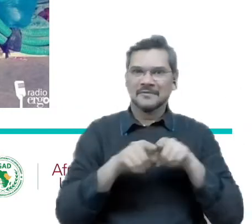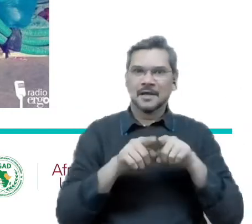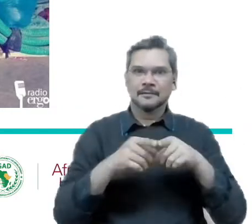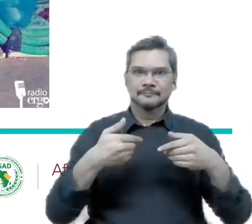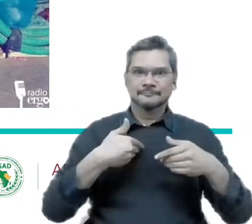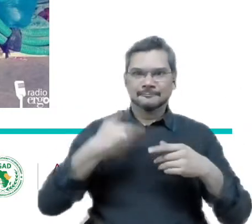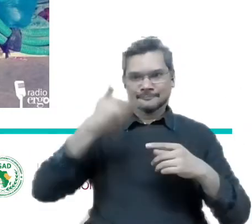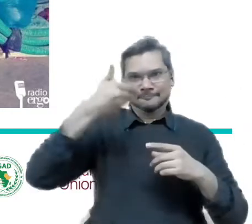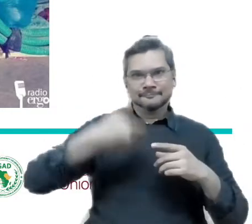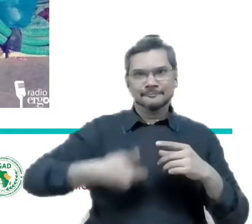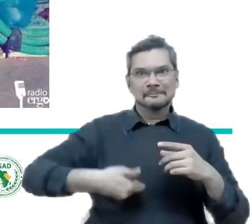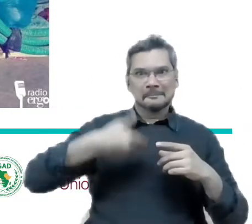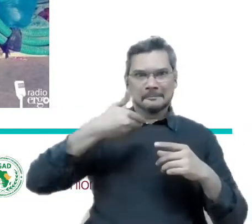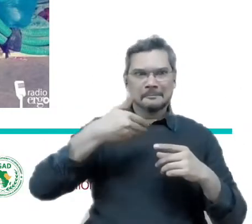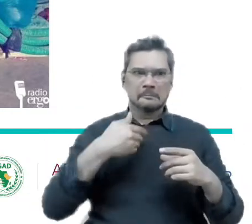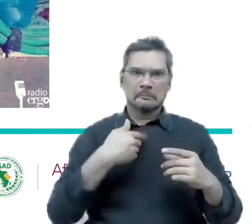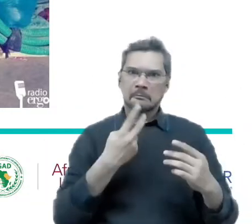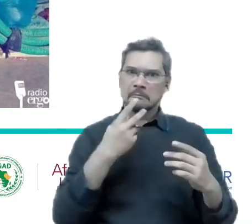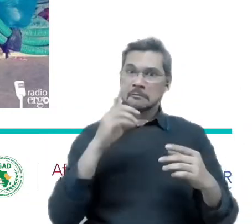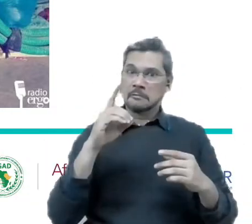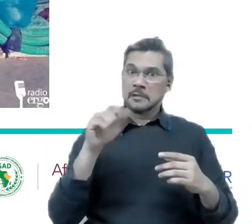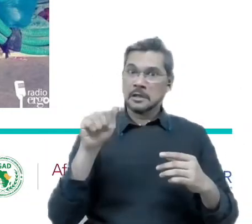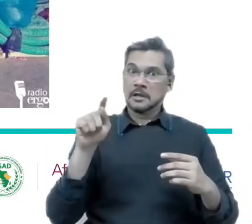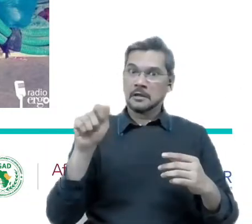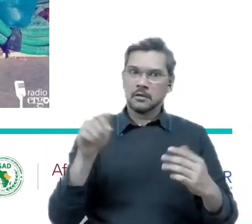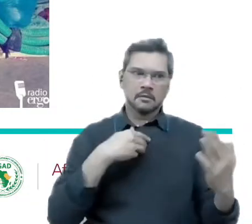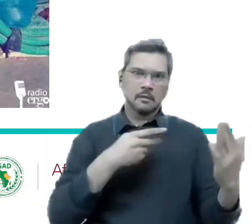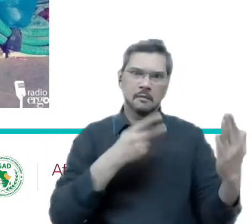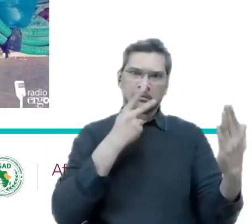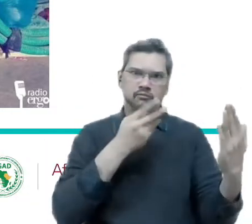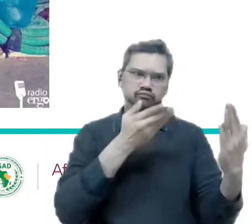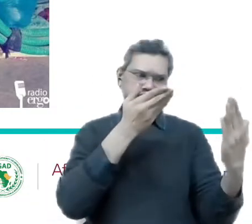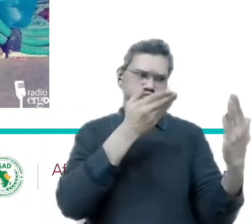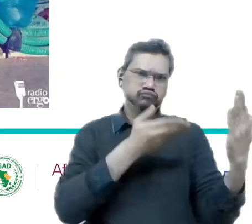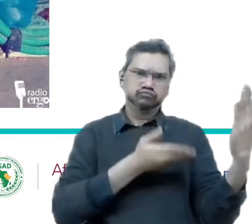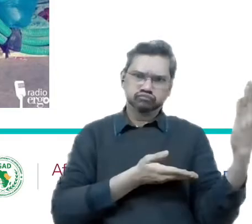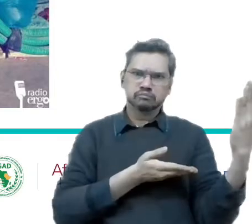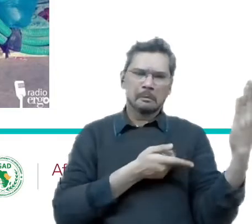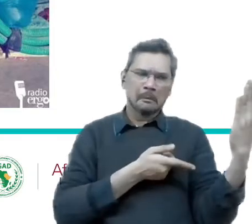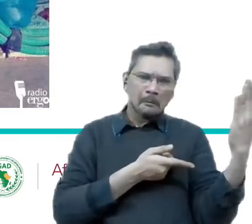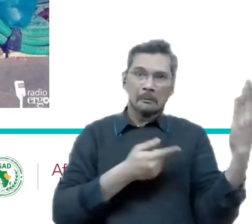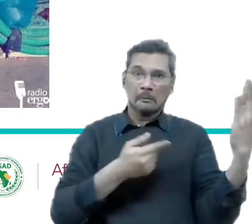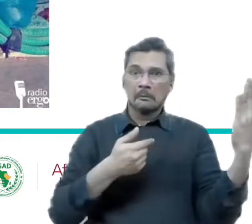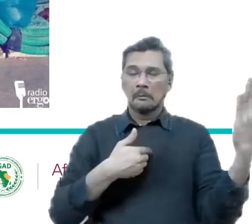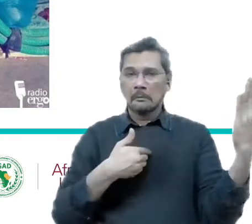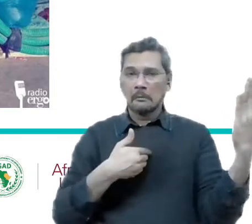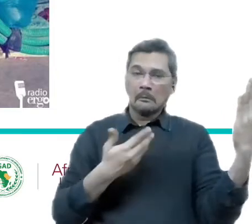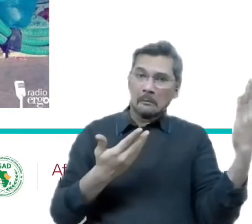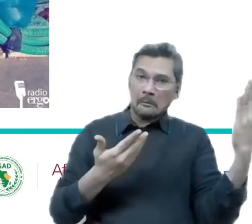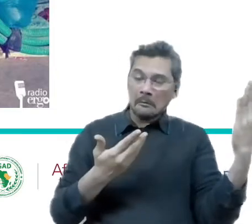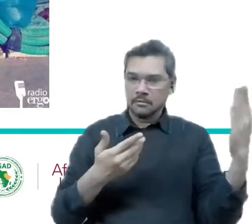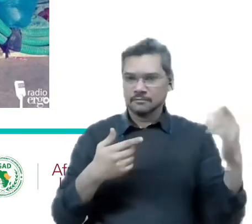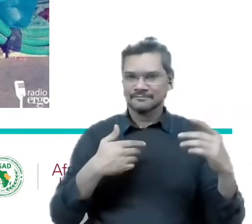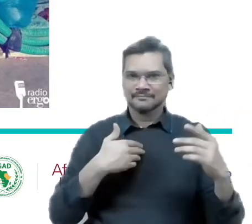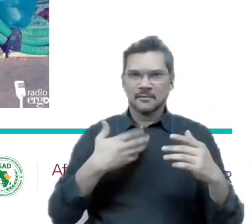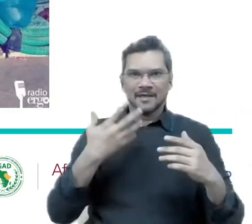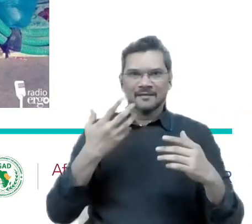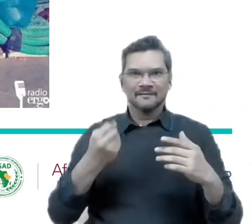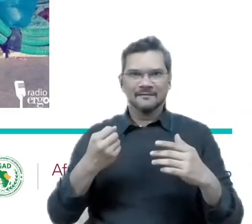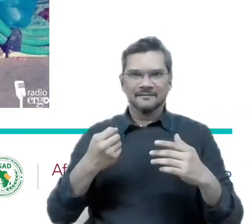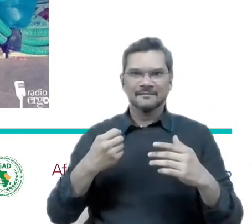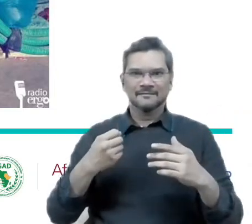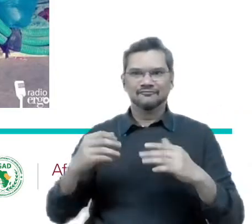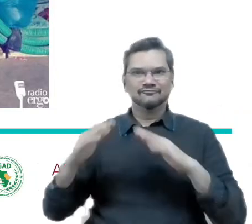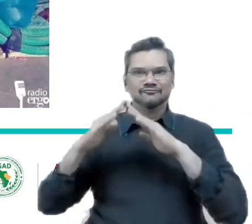And that is the person who is living in a community that's going to be impacted by a disaster. So these